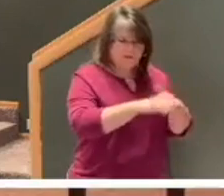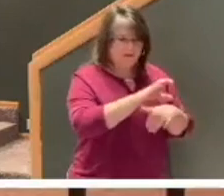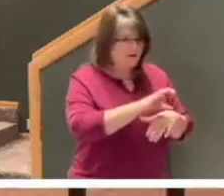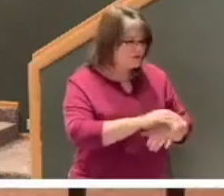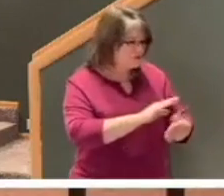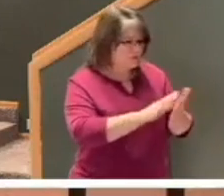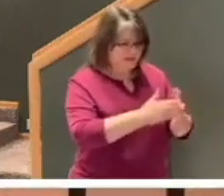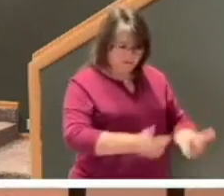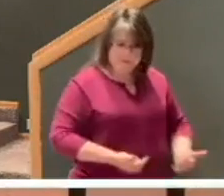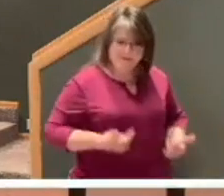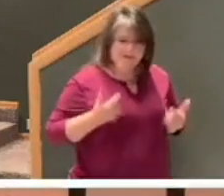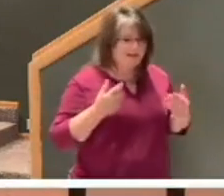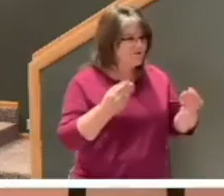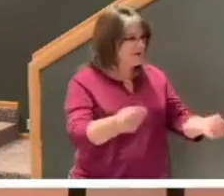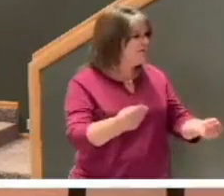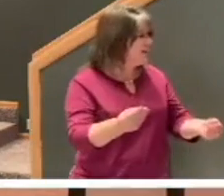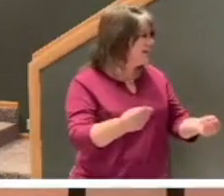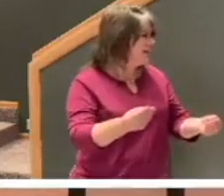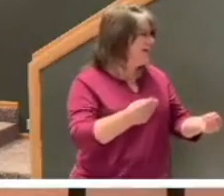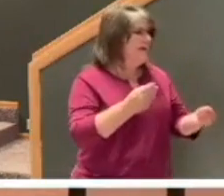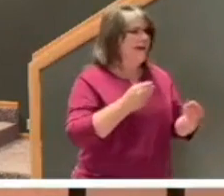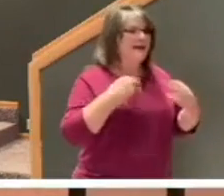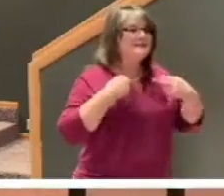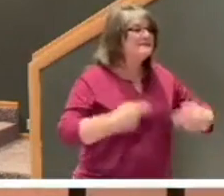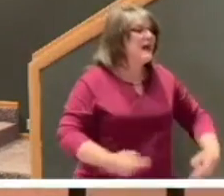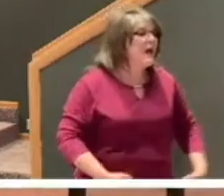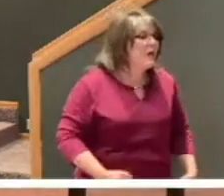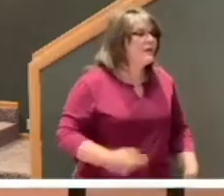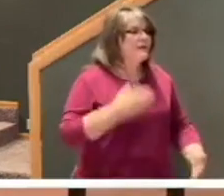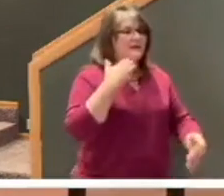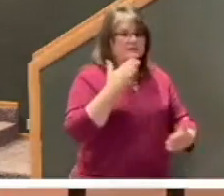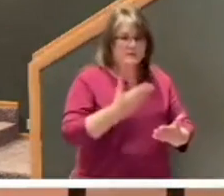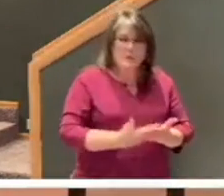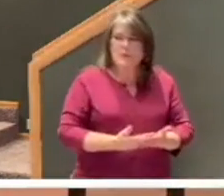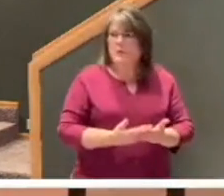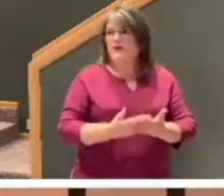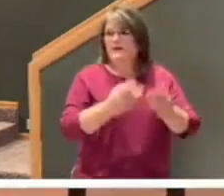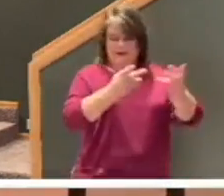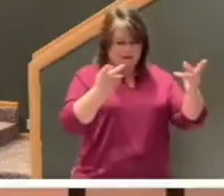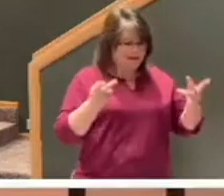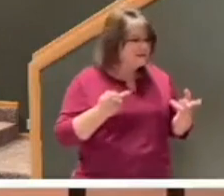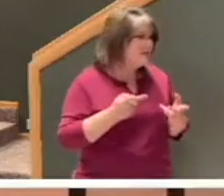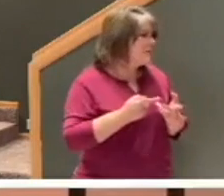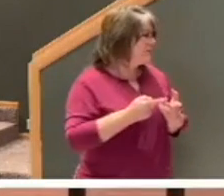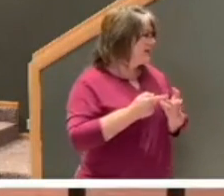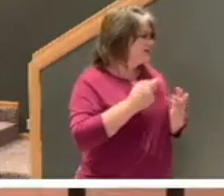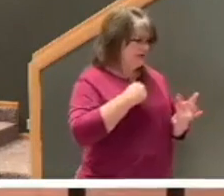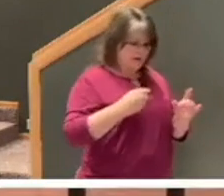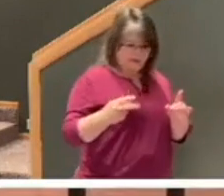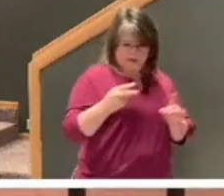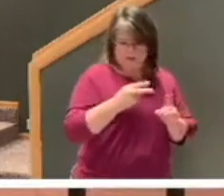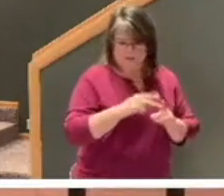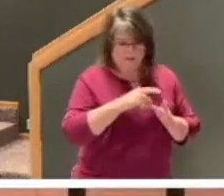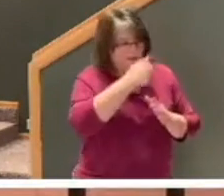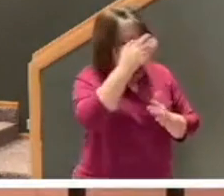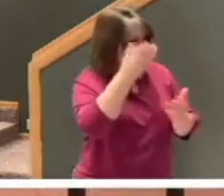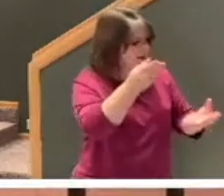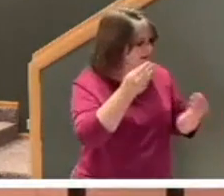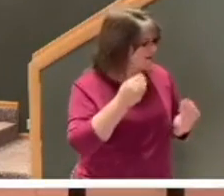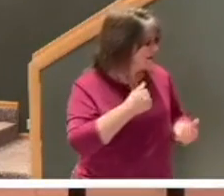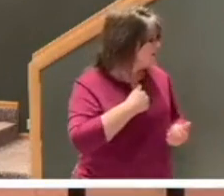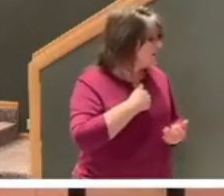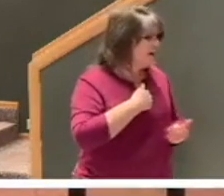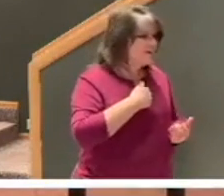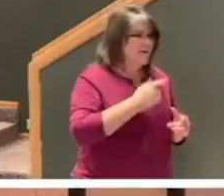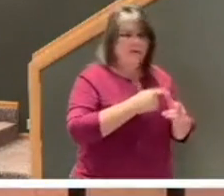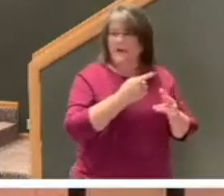become life-giving, and it's healthy, and it's good, and it's a place where I'm applying what God has given me, and